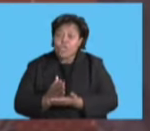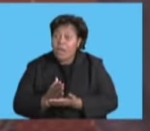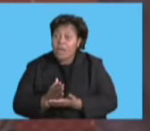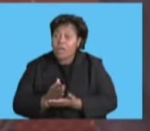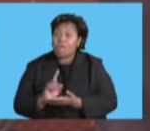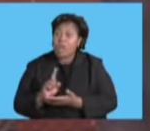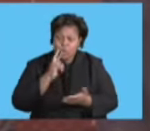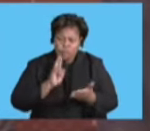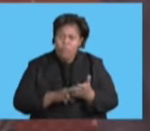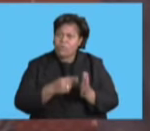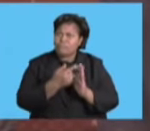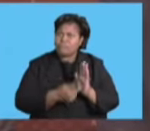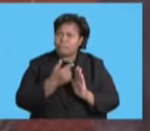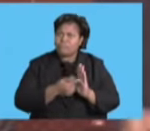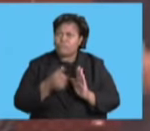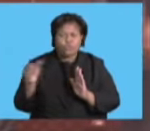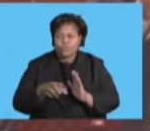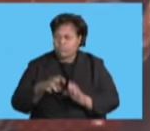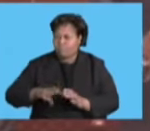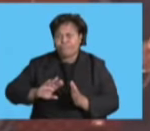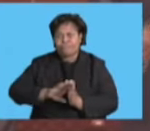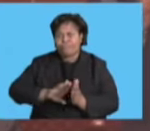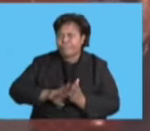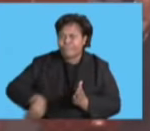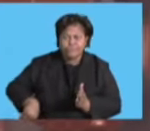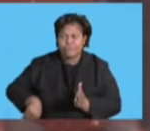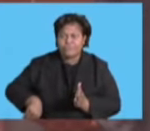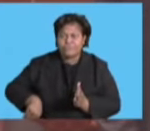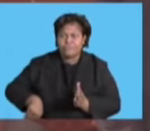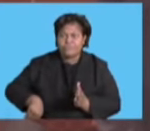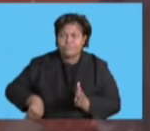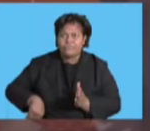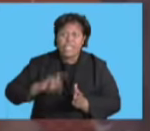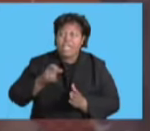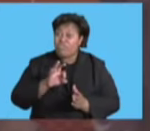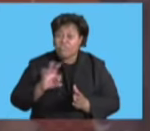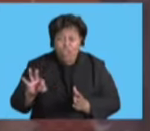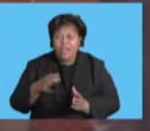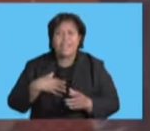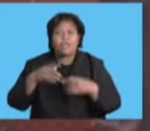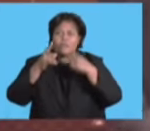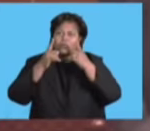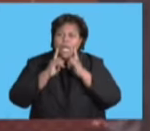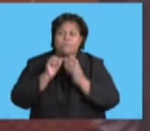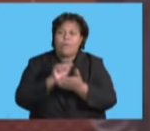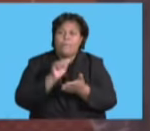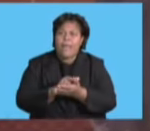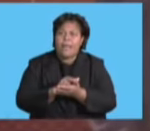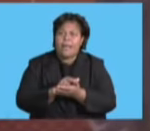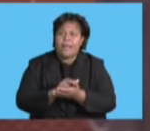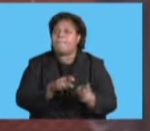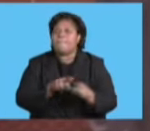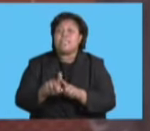this report gets withdrawn will forever be remembered as crocodile tears and a resolution to